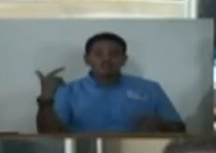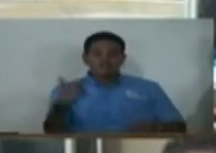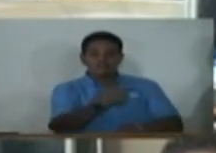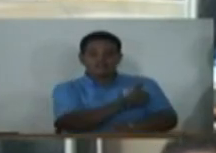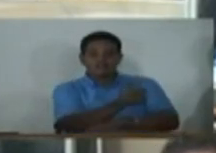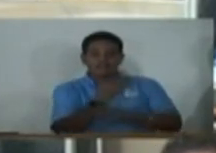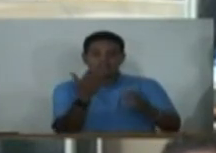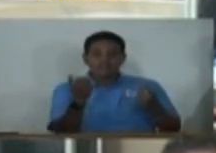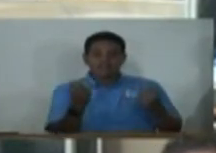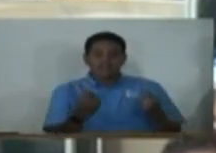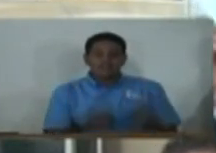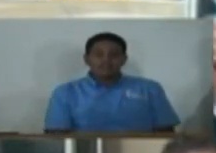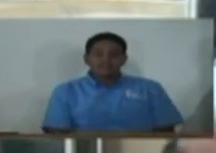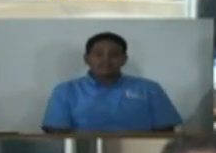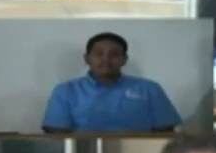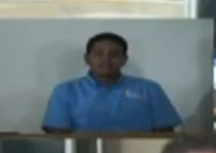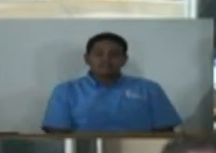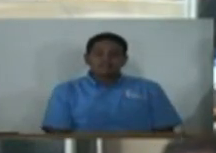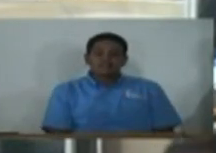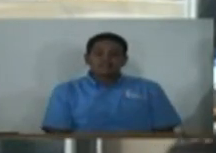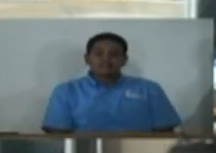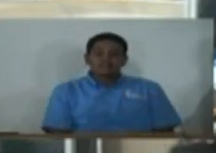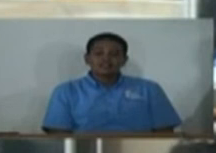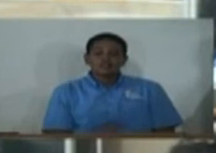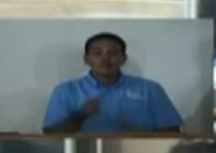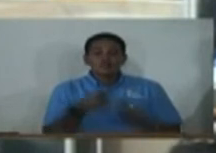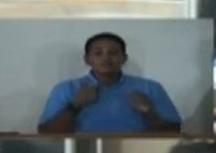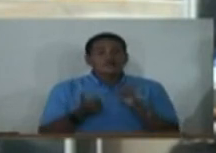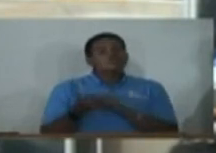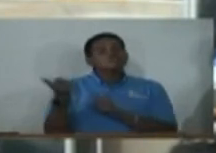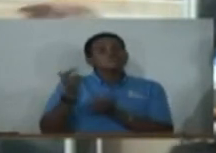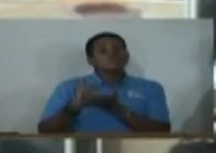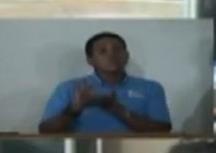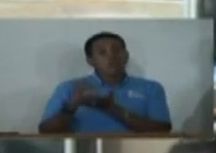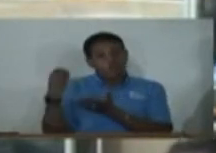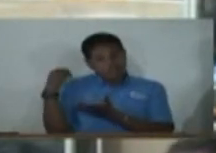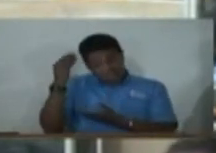Well, when my CMO tells me.